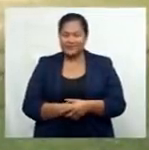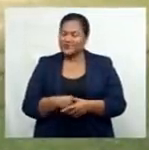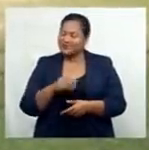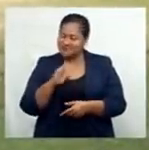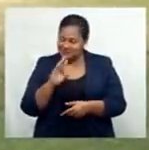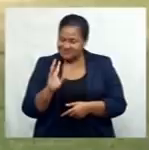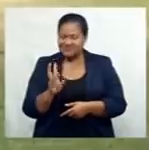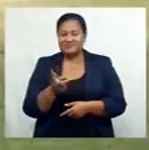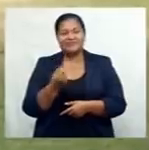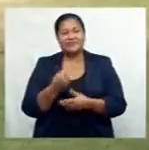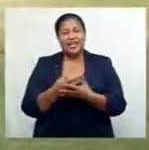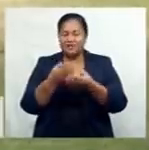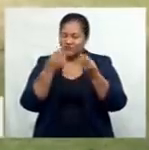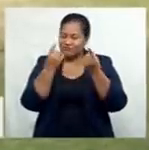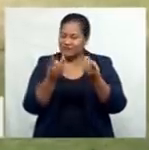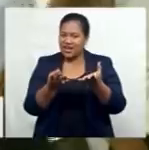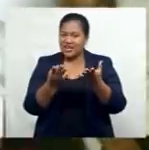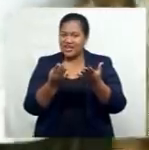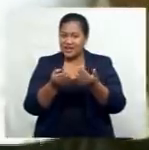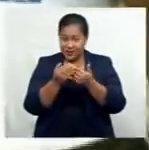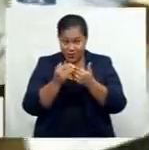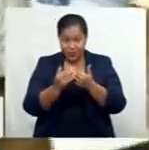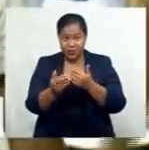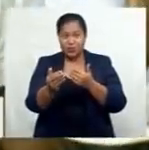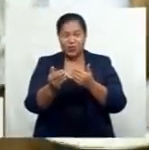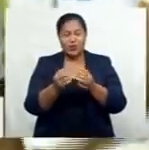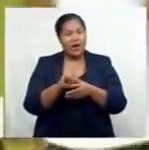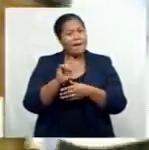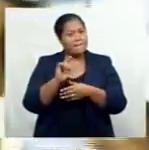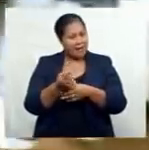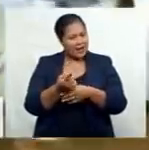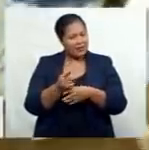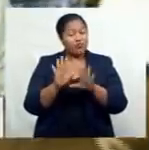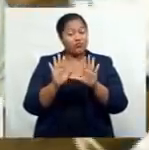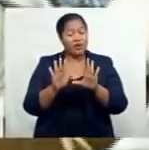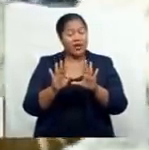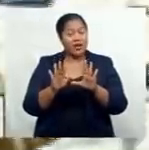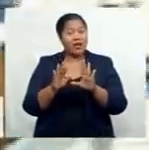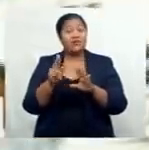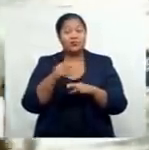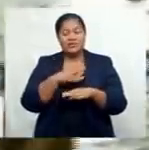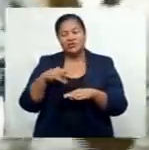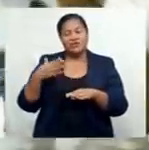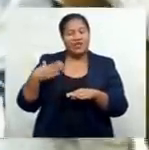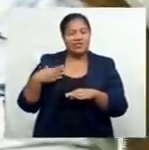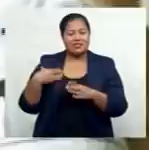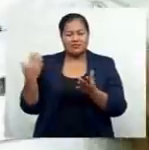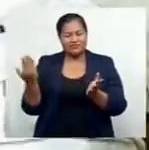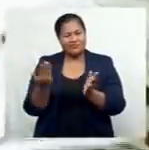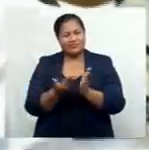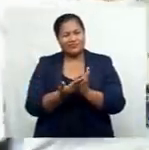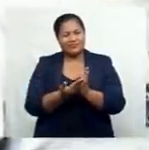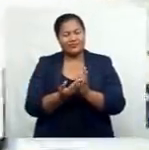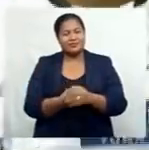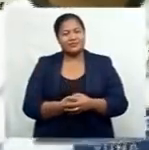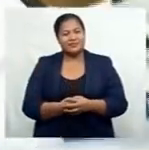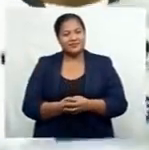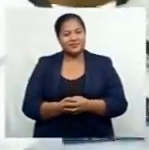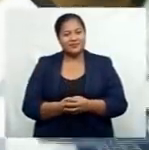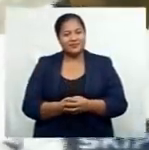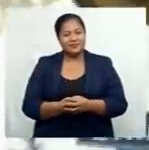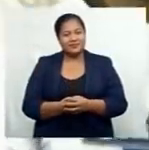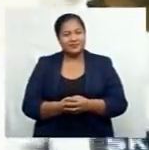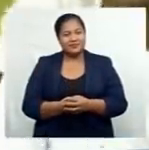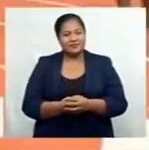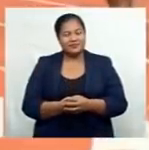much ready to go, but we're just waiting for Ministry of Health